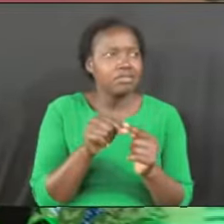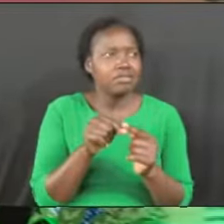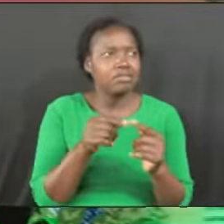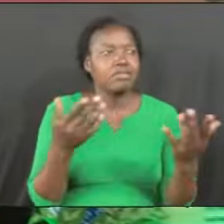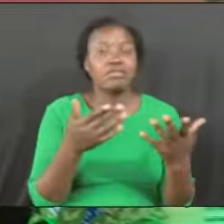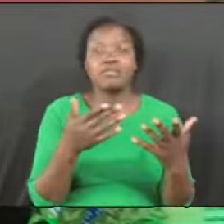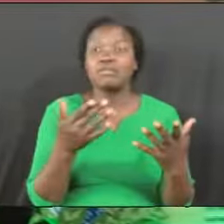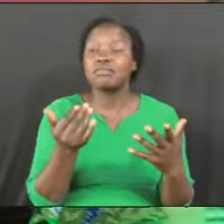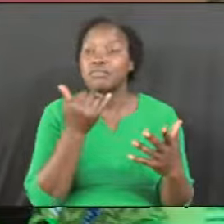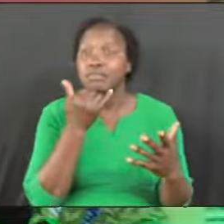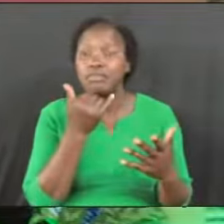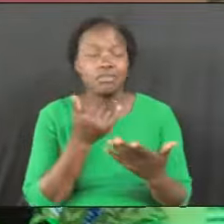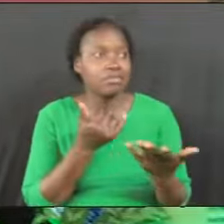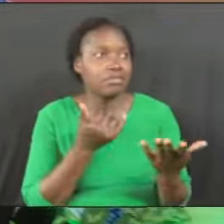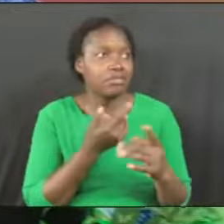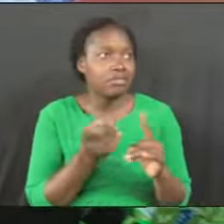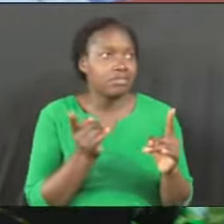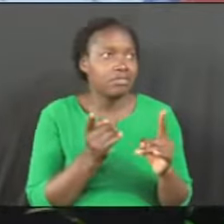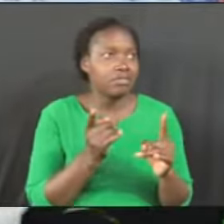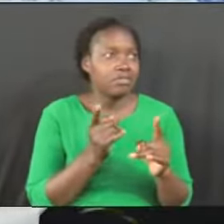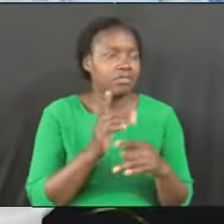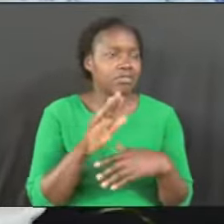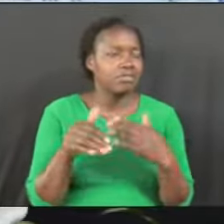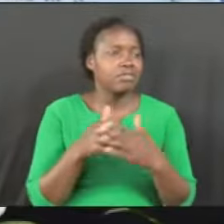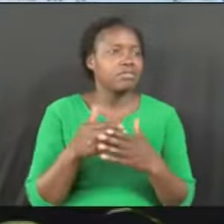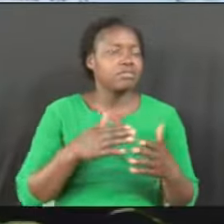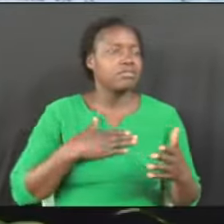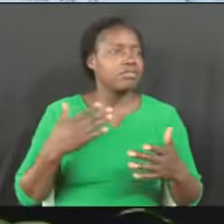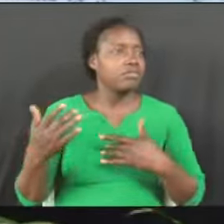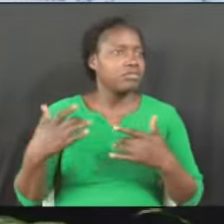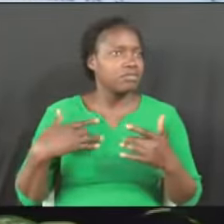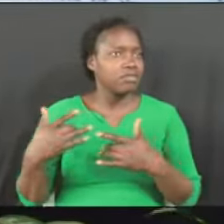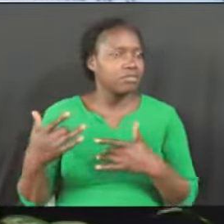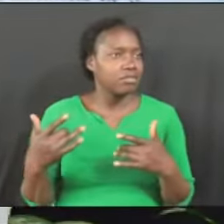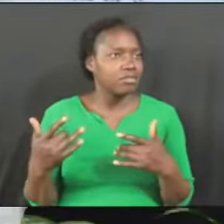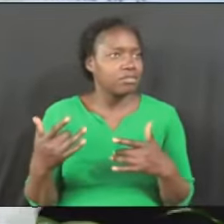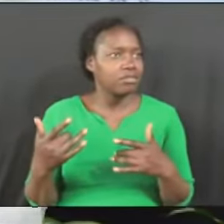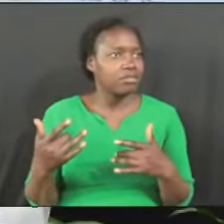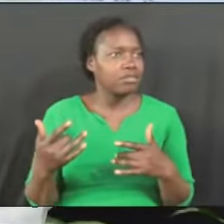went wrong, but I want to look at some historical elements here,